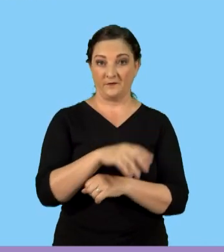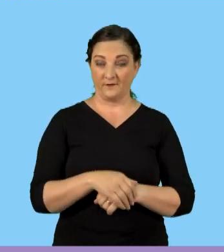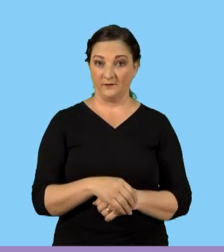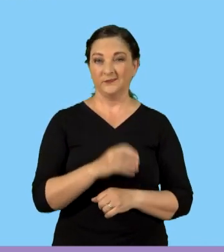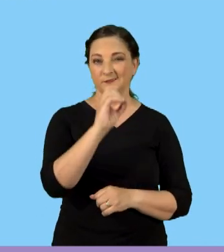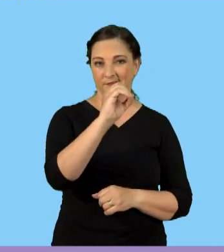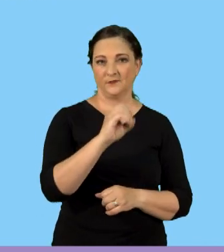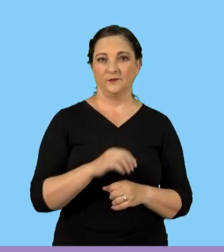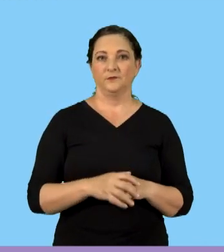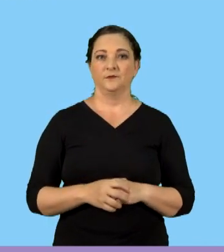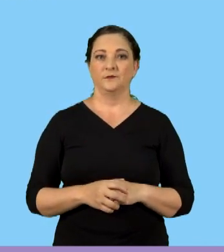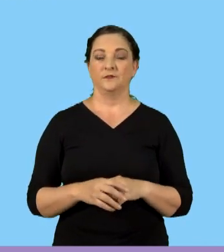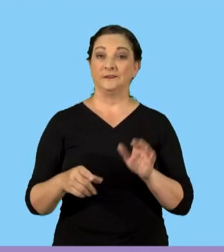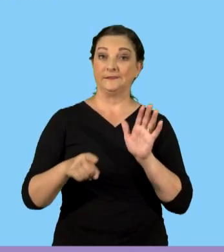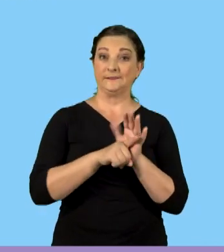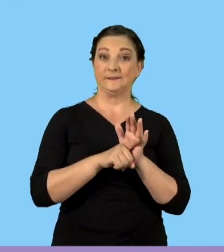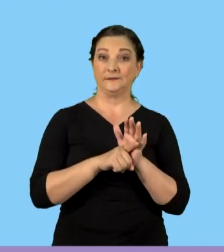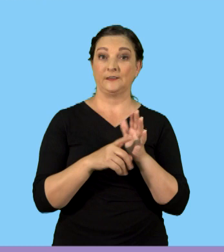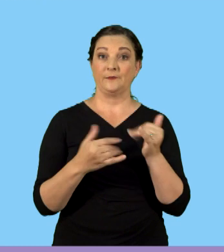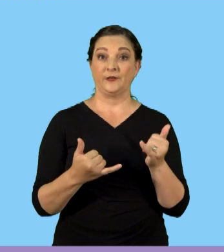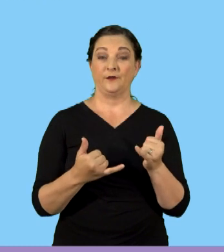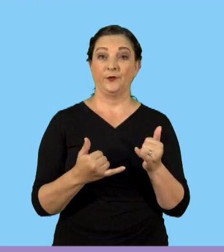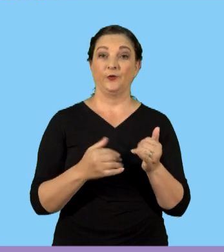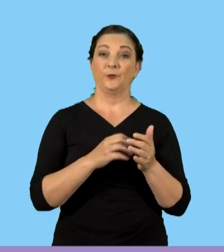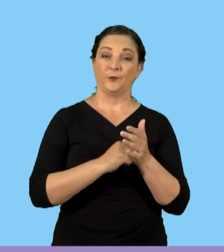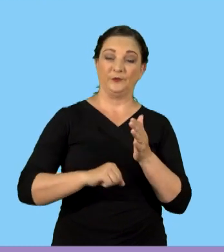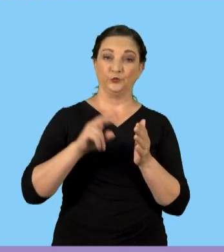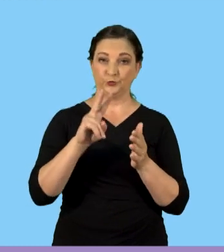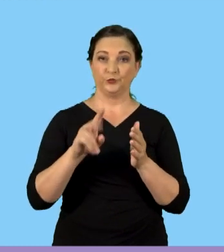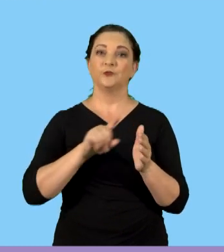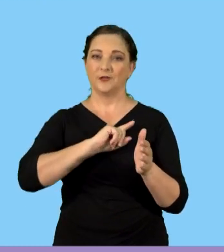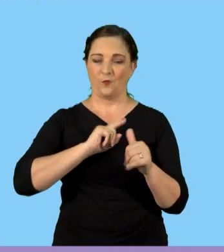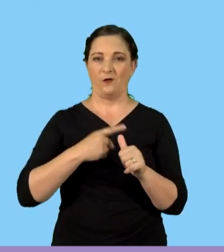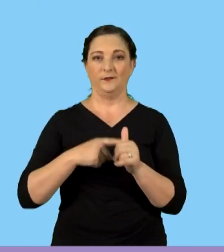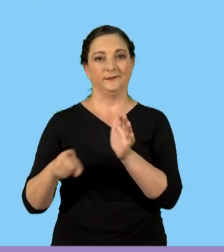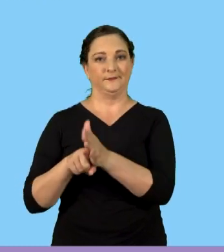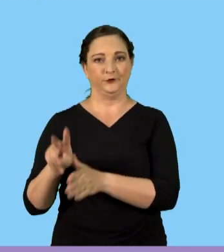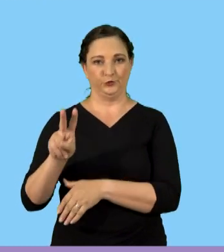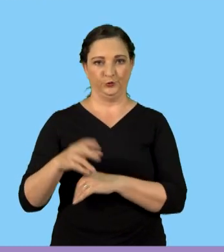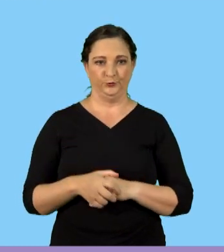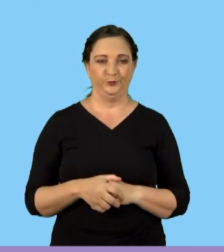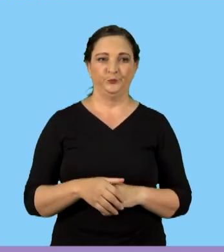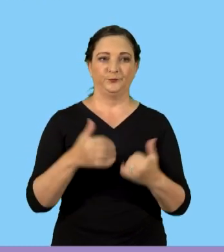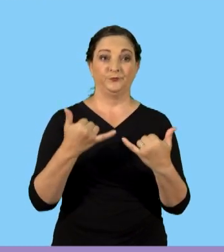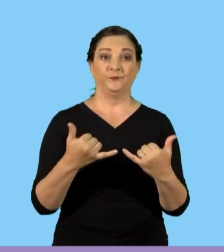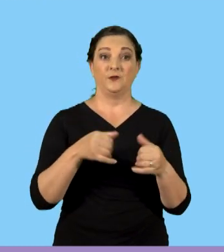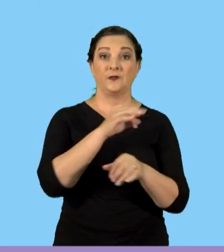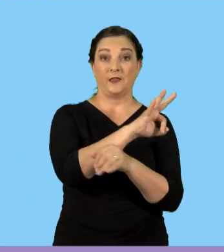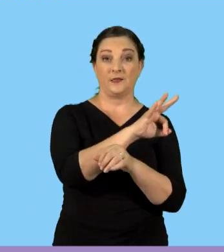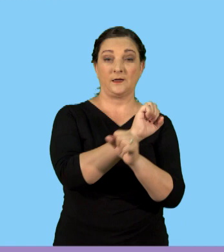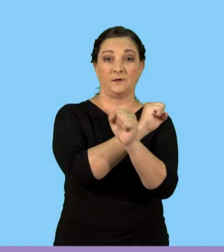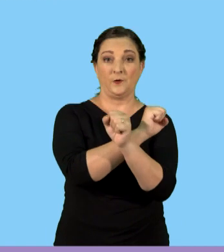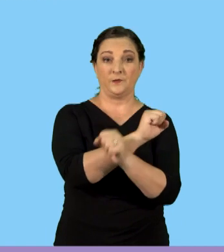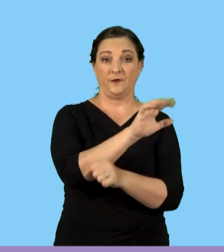when we subtract 2 from 0, that is going to be a negative 2. And then when we say a 3 multiplied by 5,